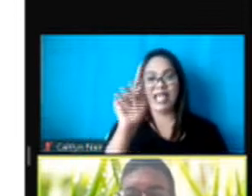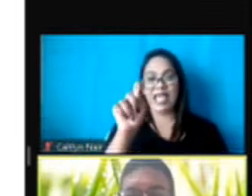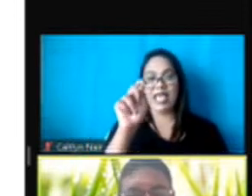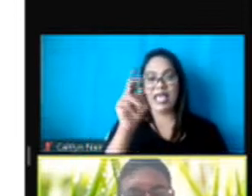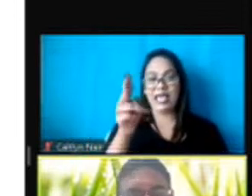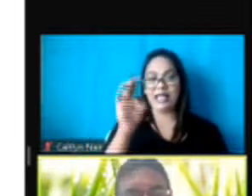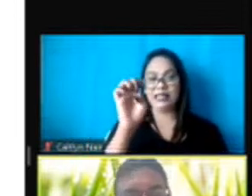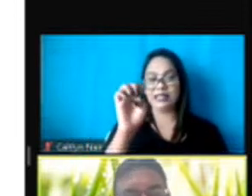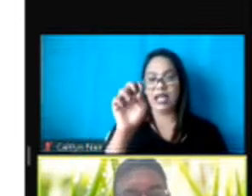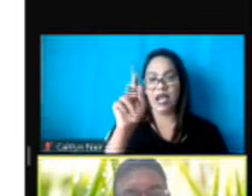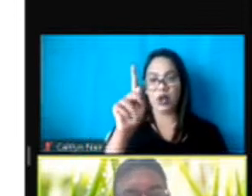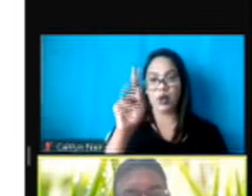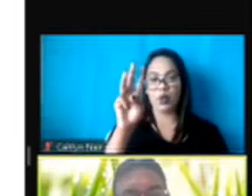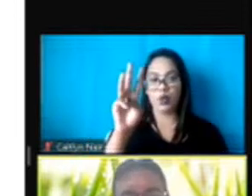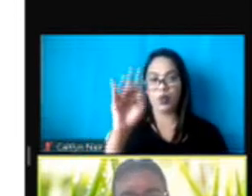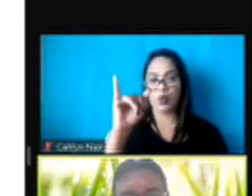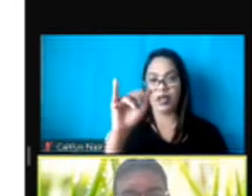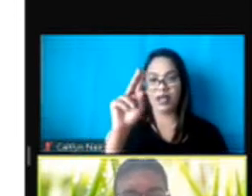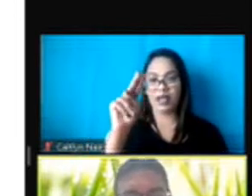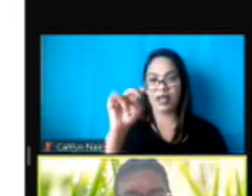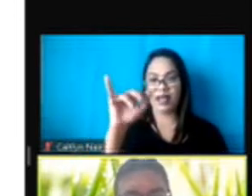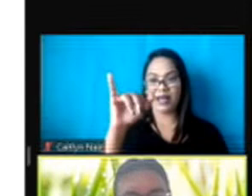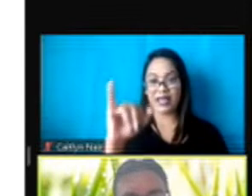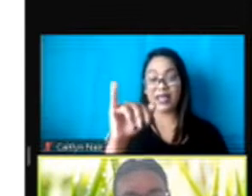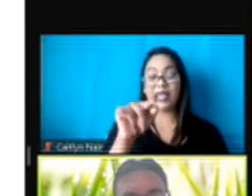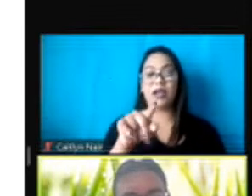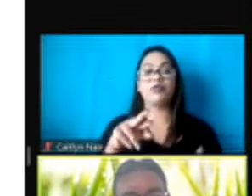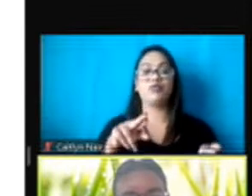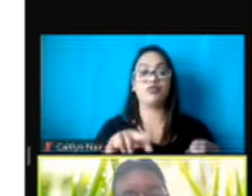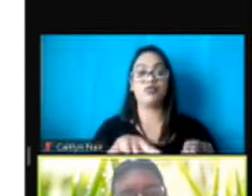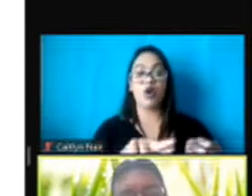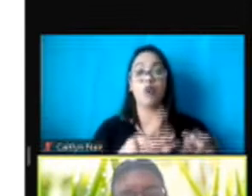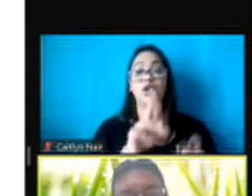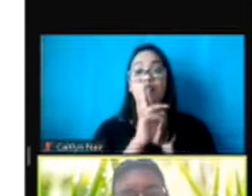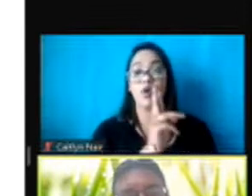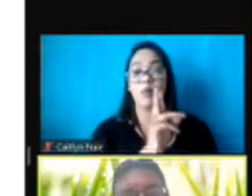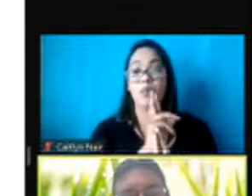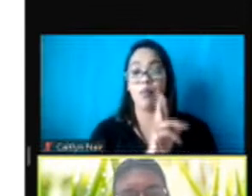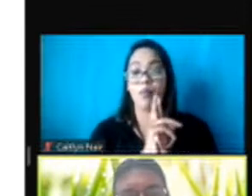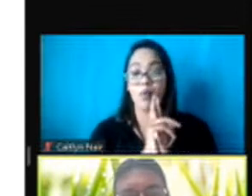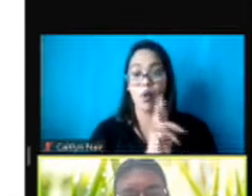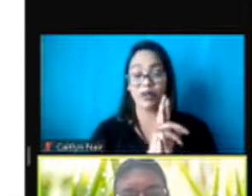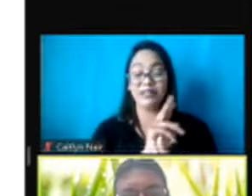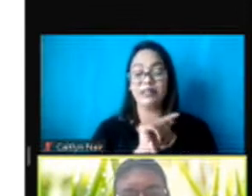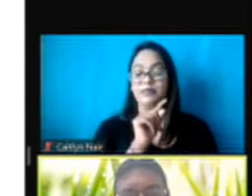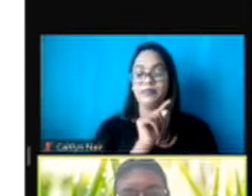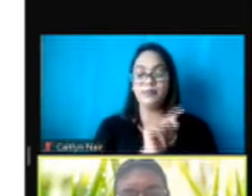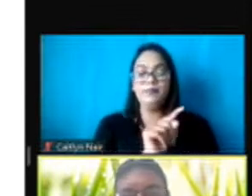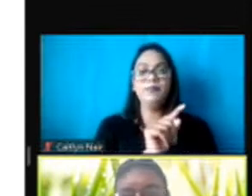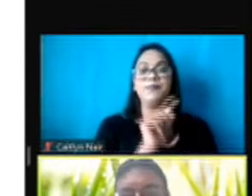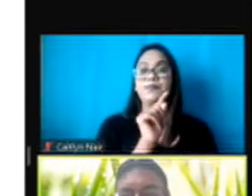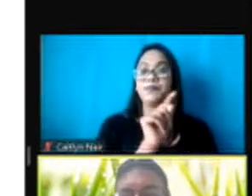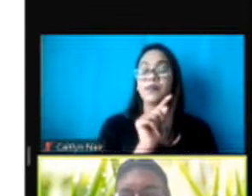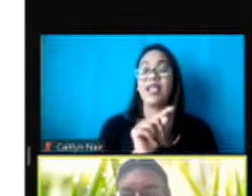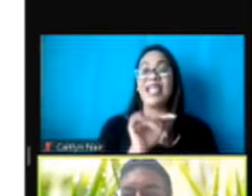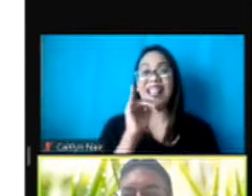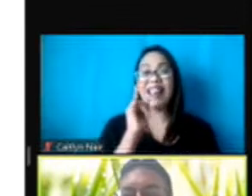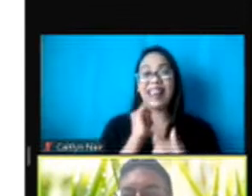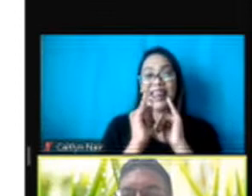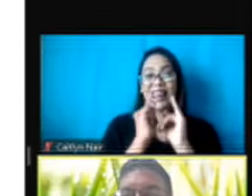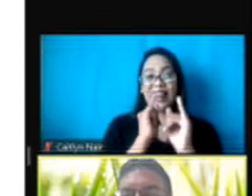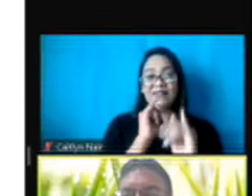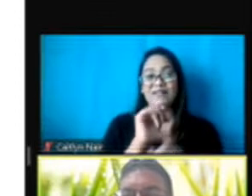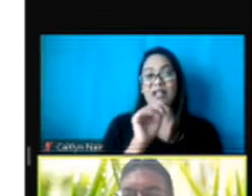road traffic report, and they make the point in that report that just for the city of eThekwini, 11 billion rand per